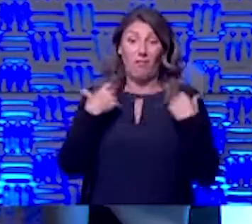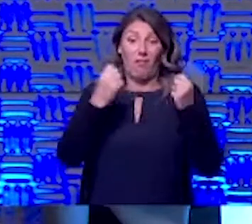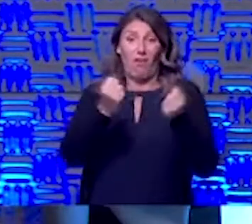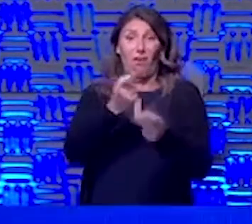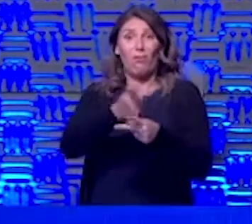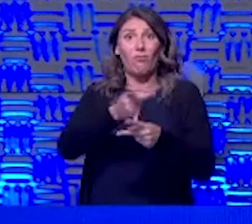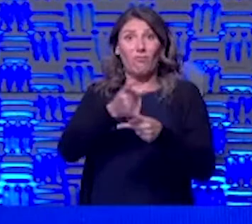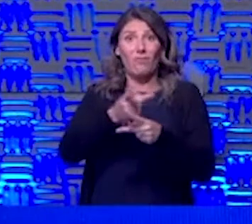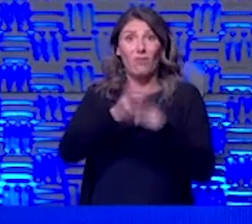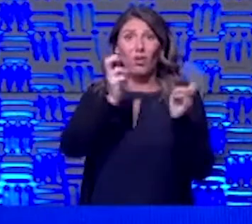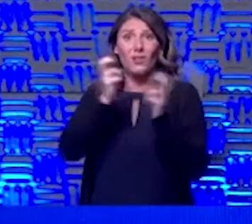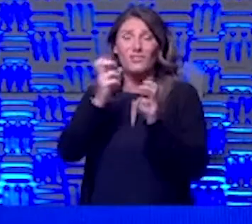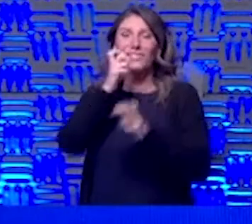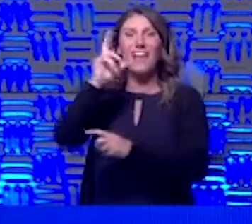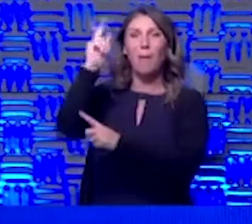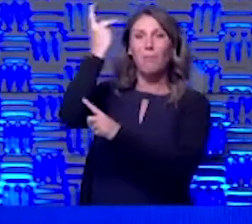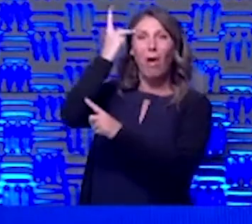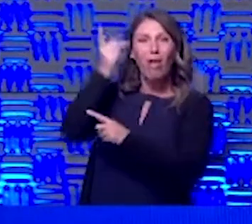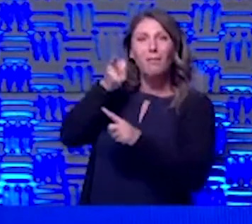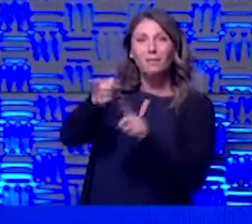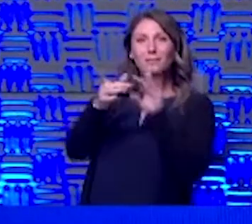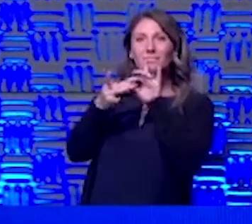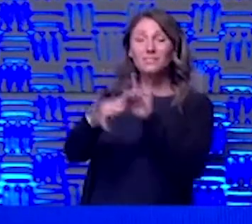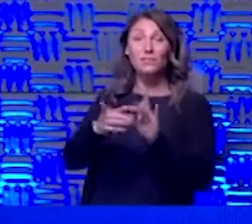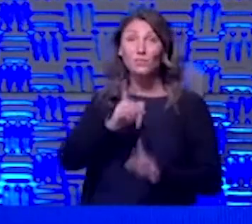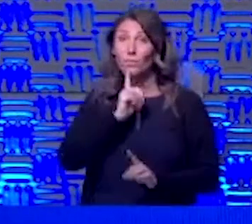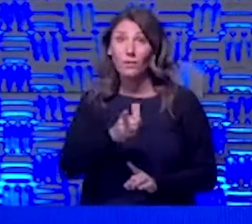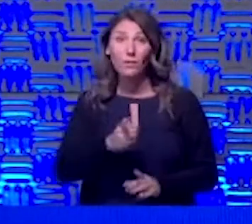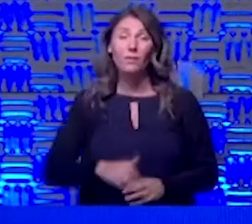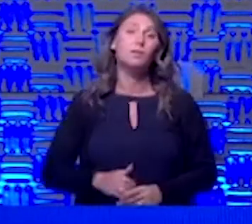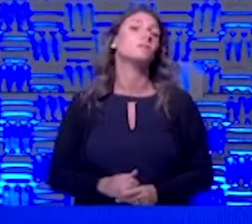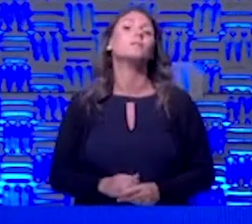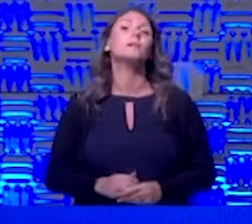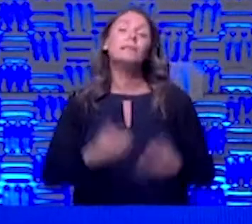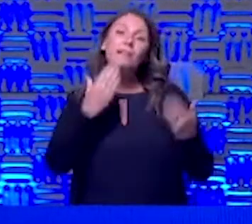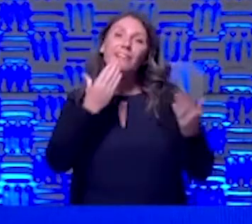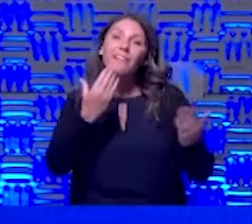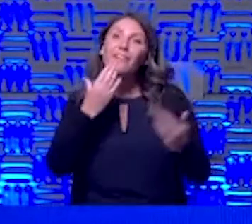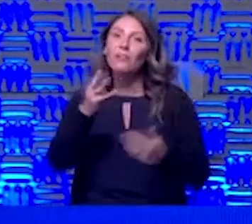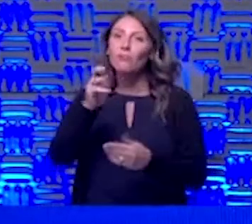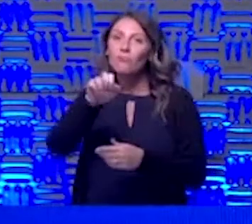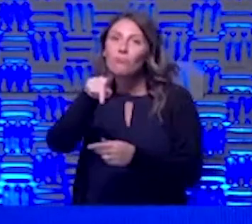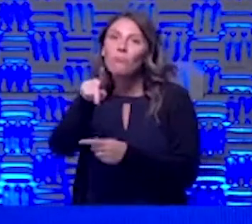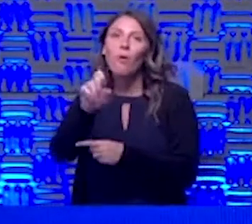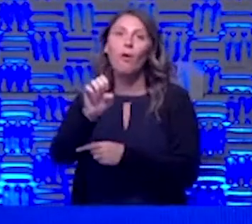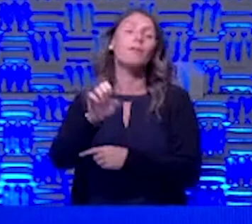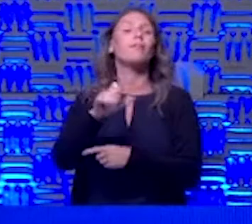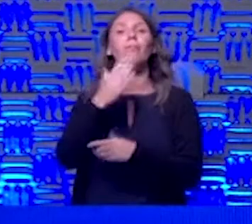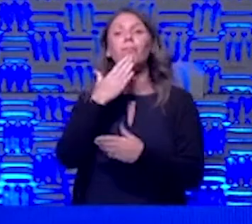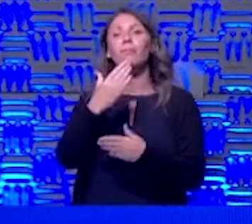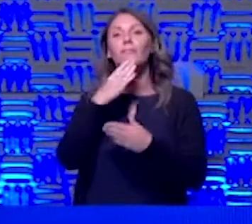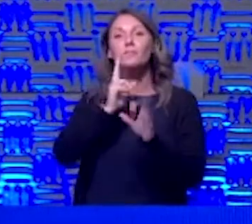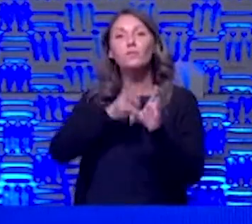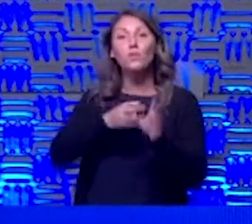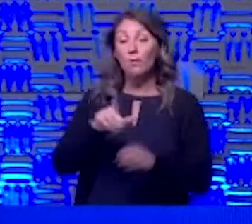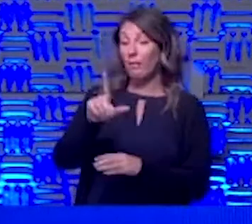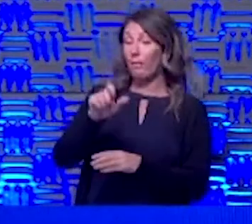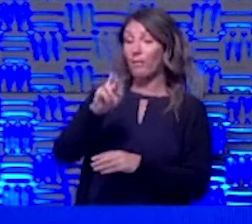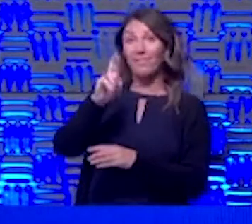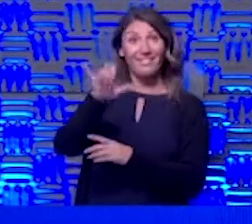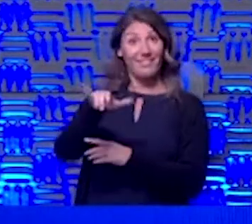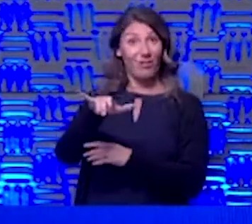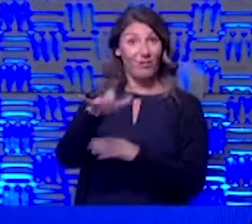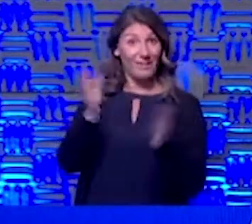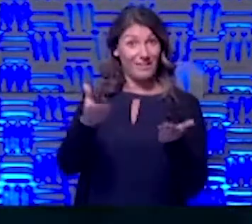as a political party issue, because it's just real. So, well, thank you, Mark, and thanks for joining today. Larry, I think, are you on